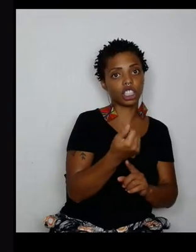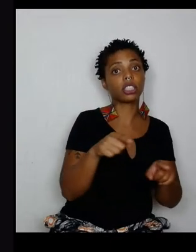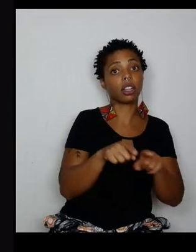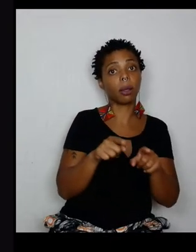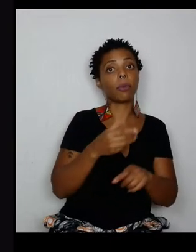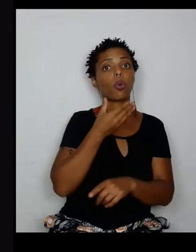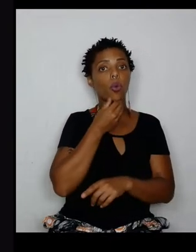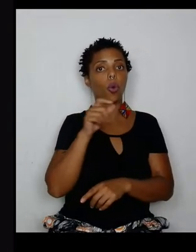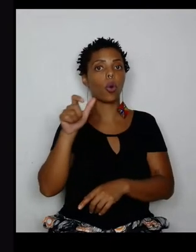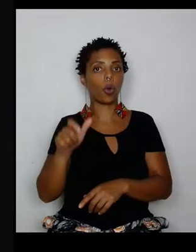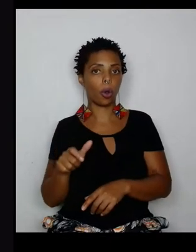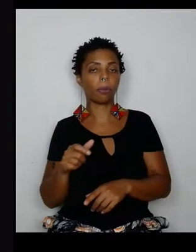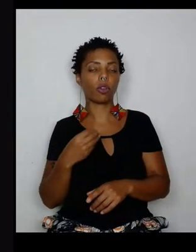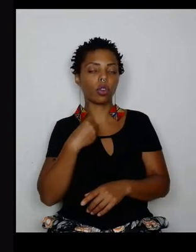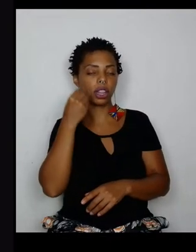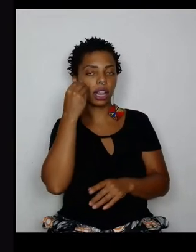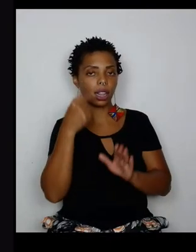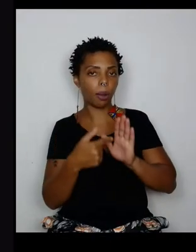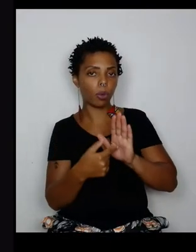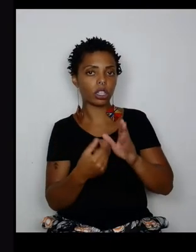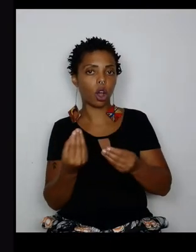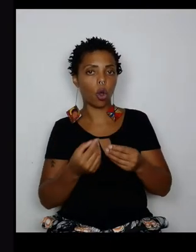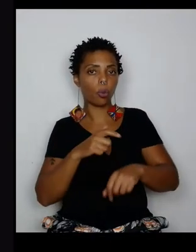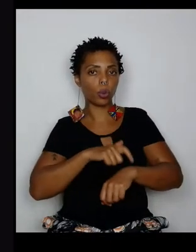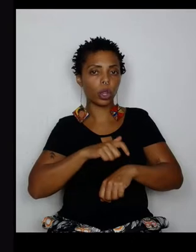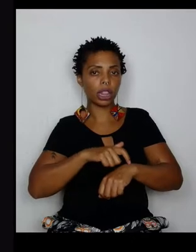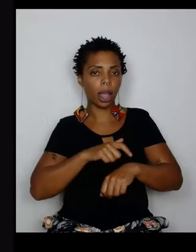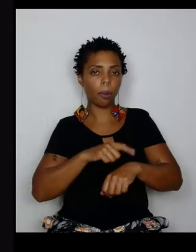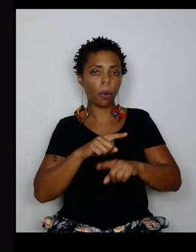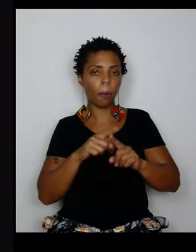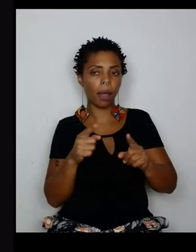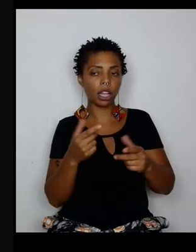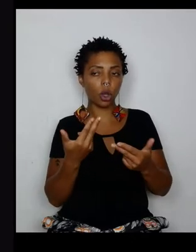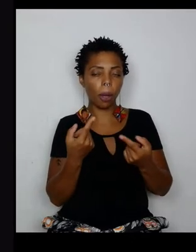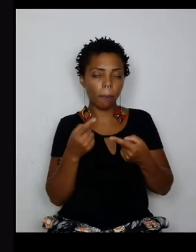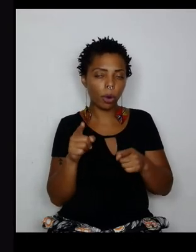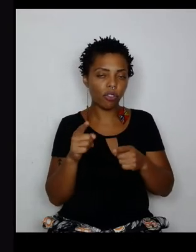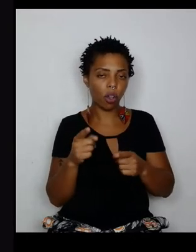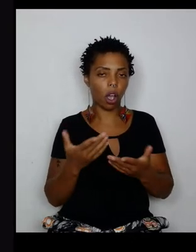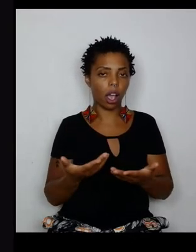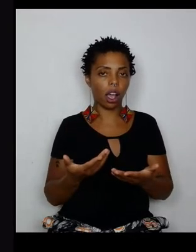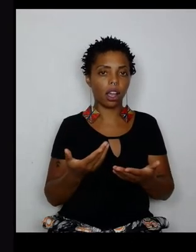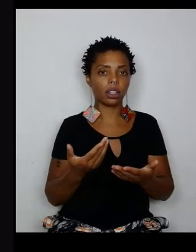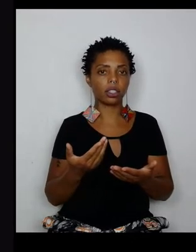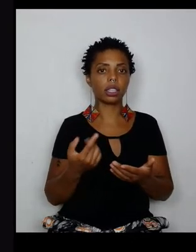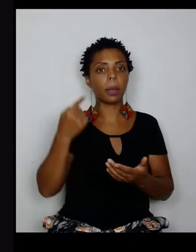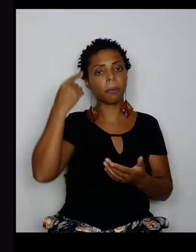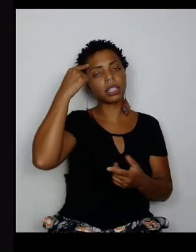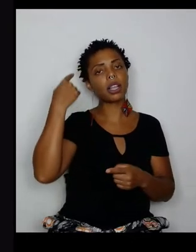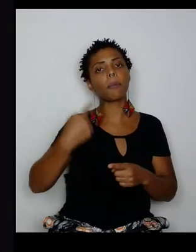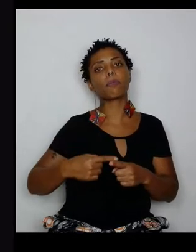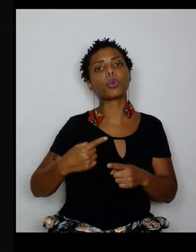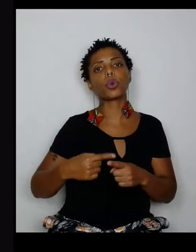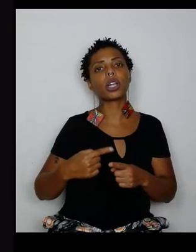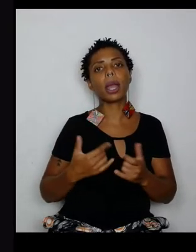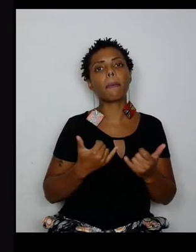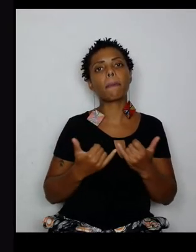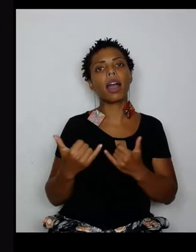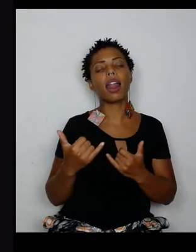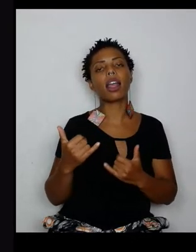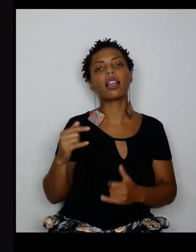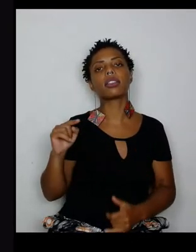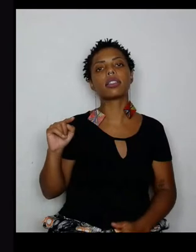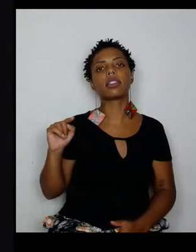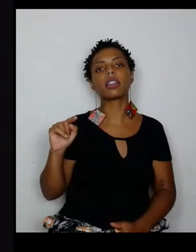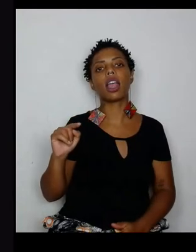a pain point or provocation and to consider why he seems to remain so central a figure within debates